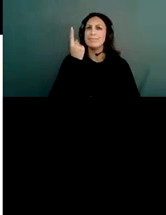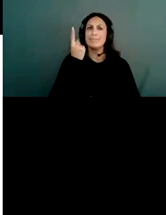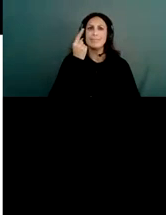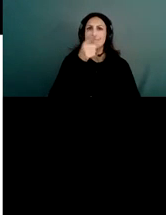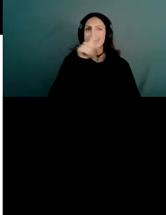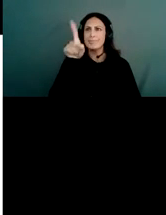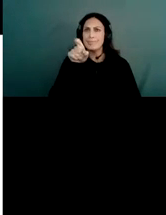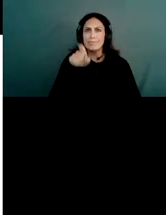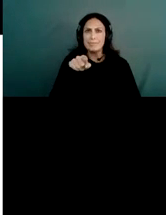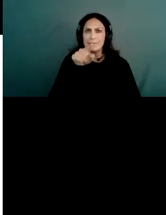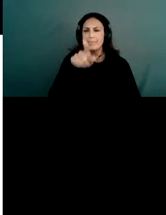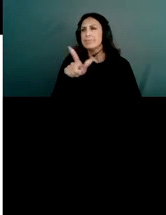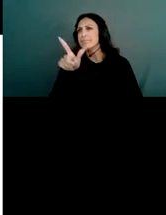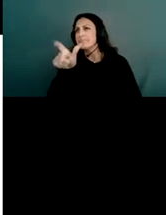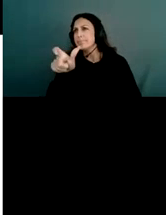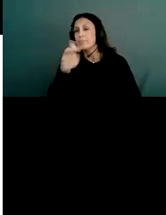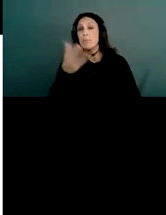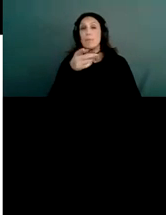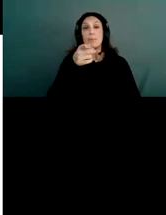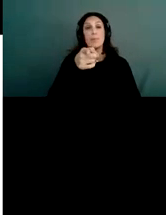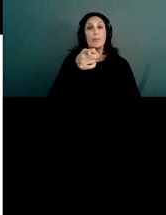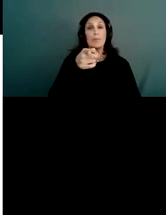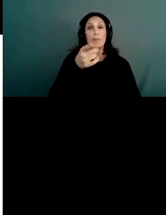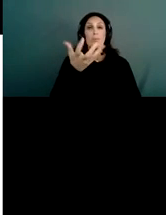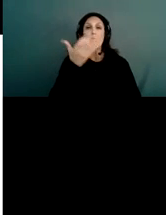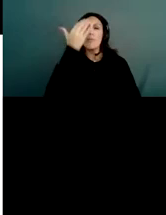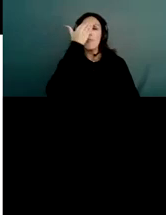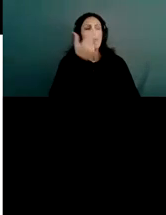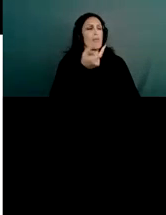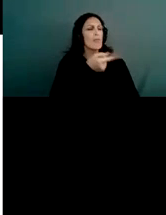to know what they're doing and push that as well to get clear directions.